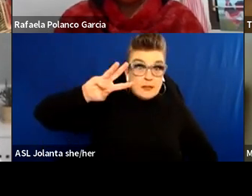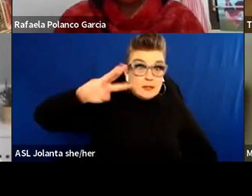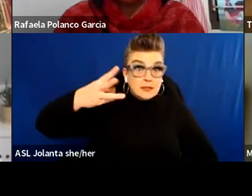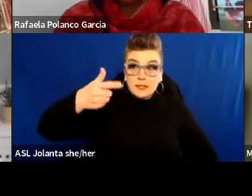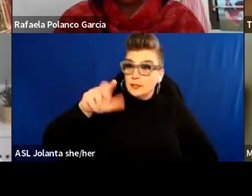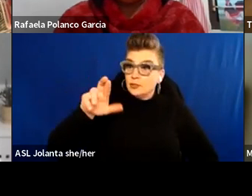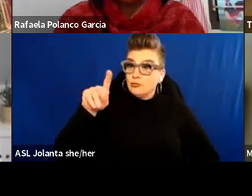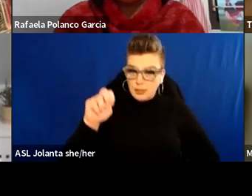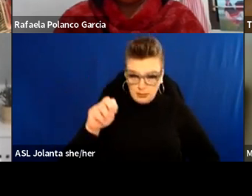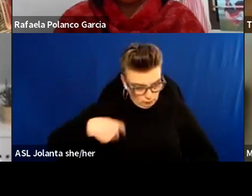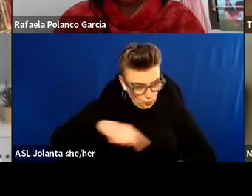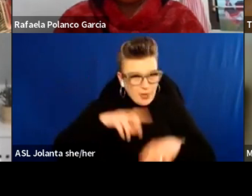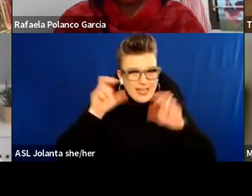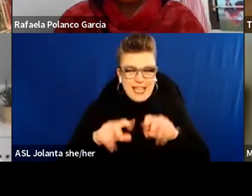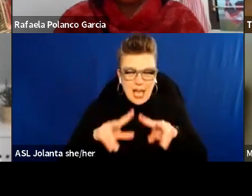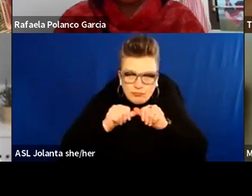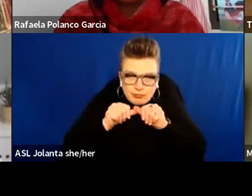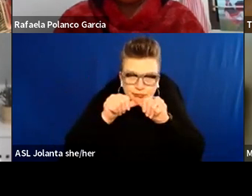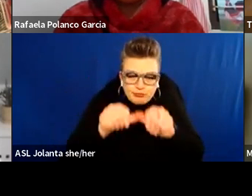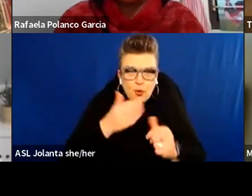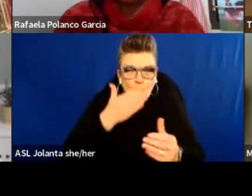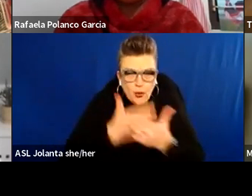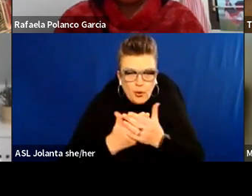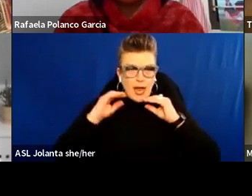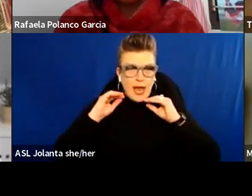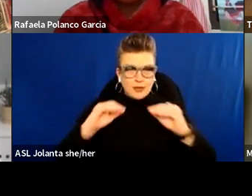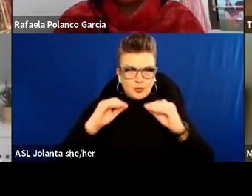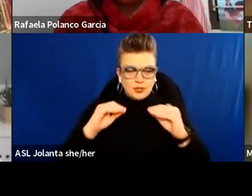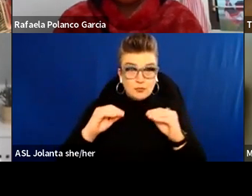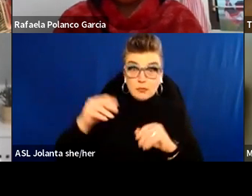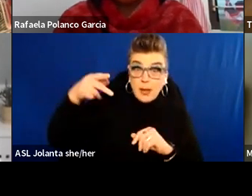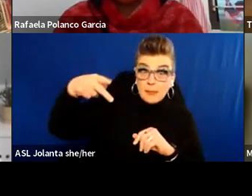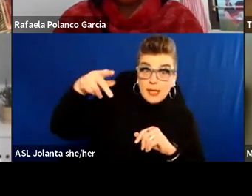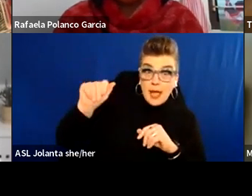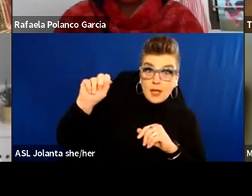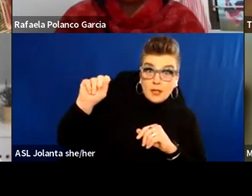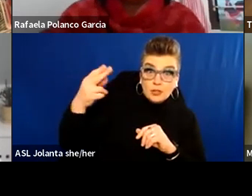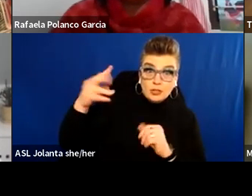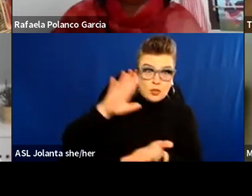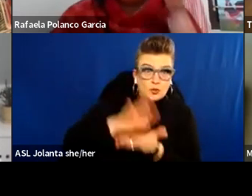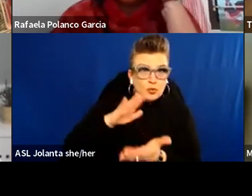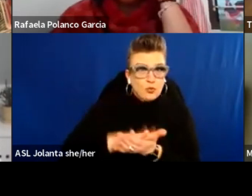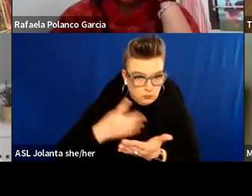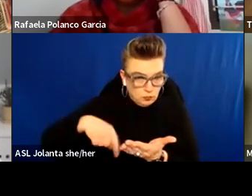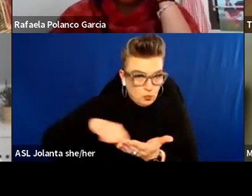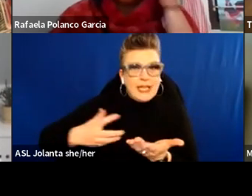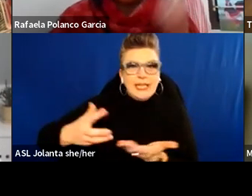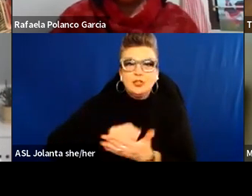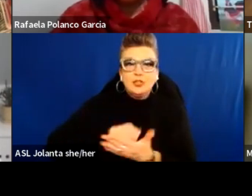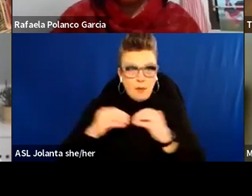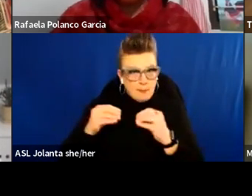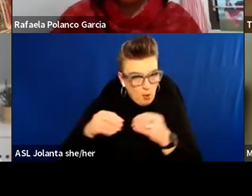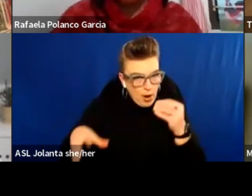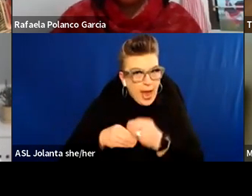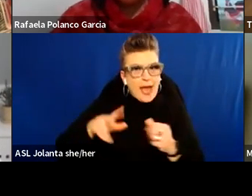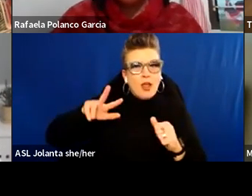as we had before the ph sr school deserves more grade levels because kids